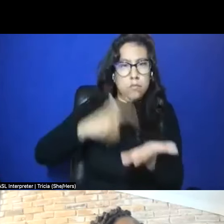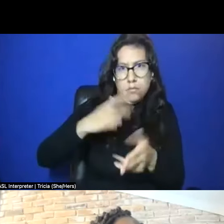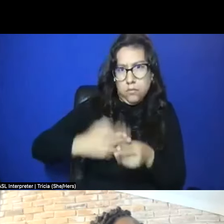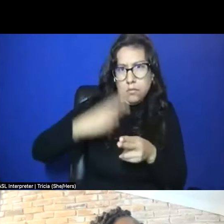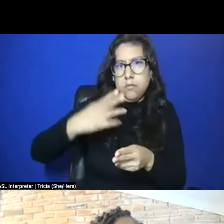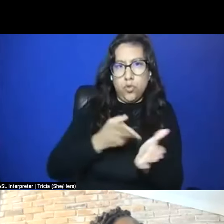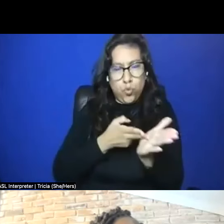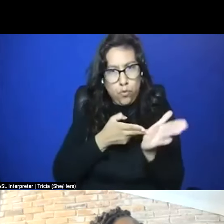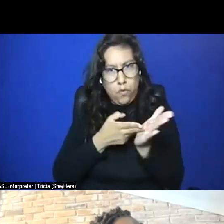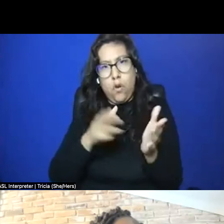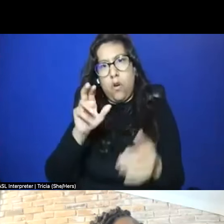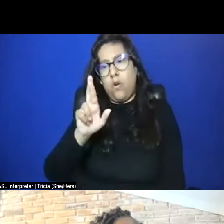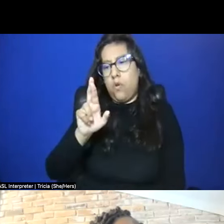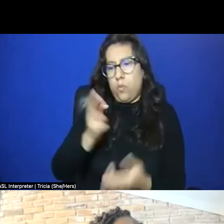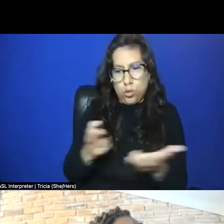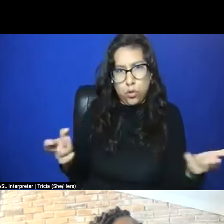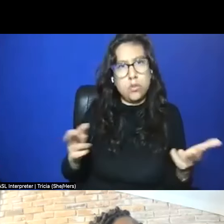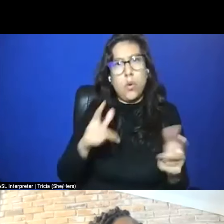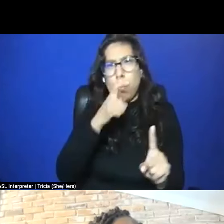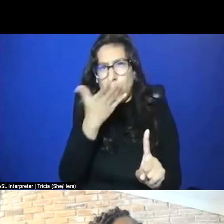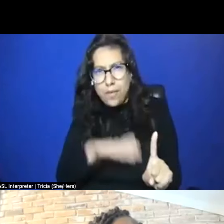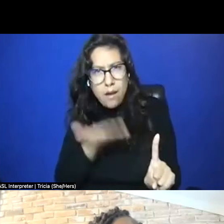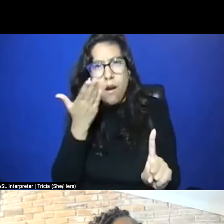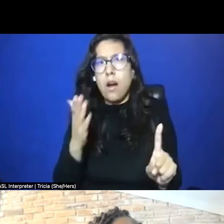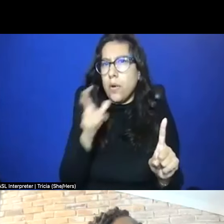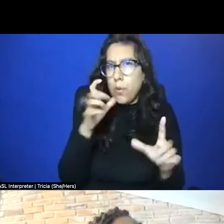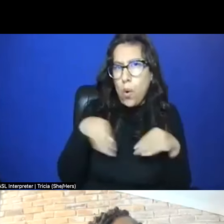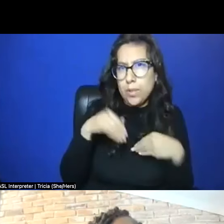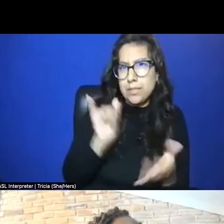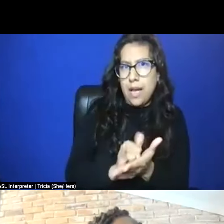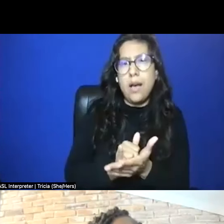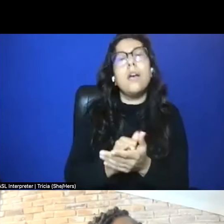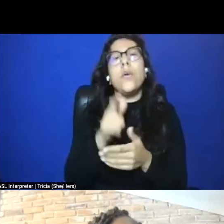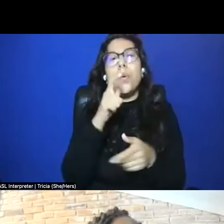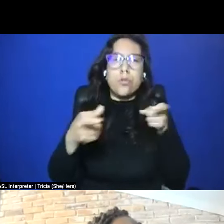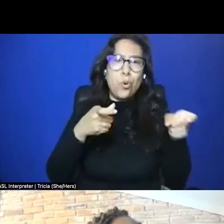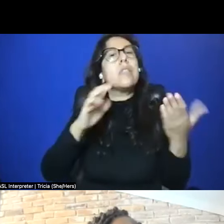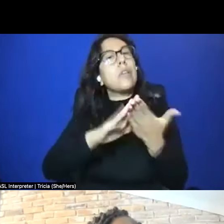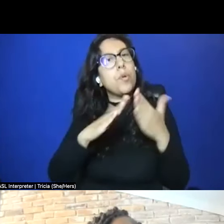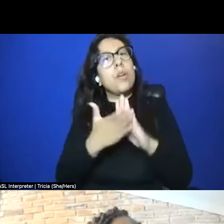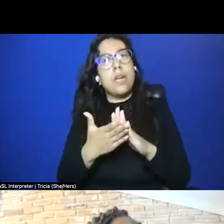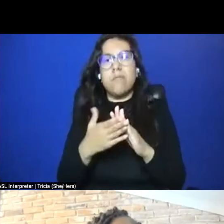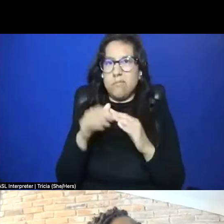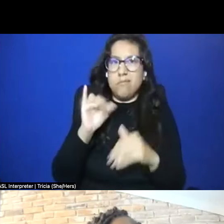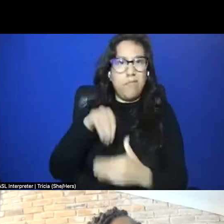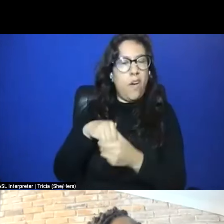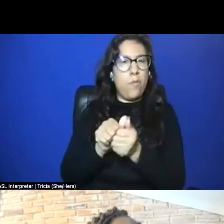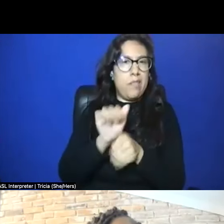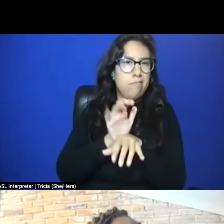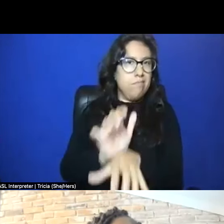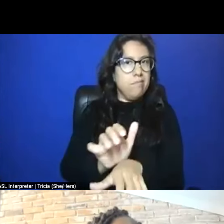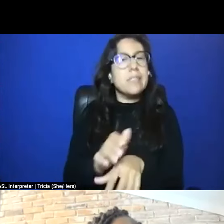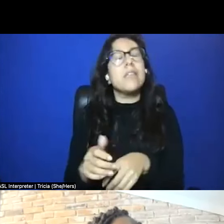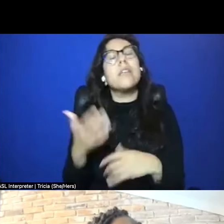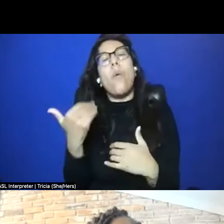be and who needs to own that. And that's in the hands of community, and that takes being on the ground. So that's what really drew me into